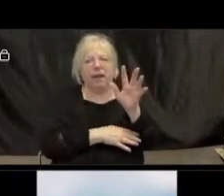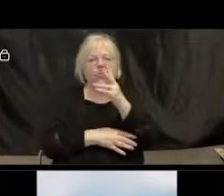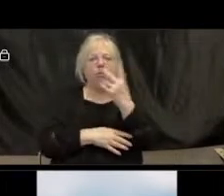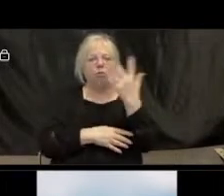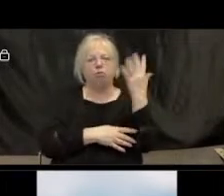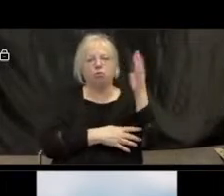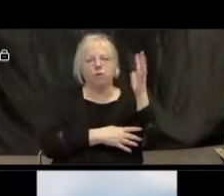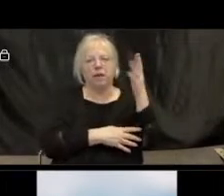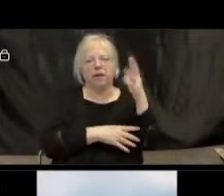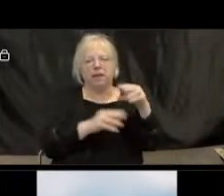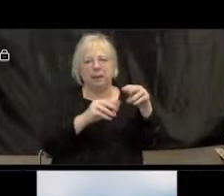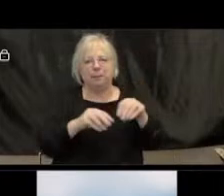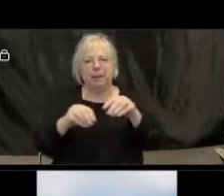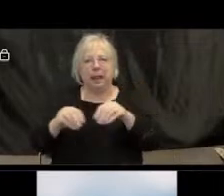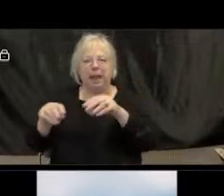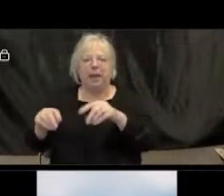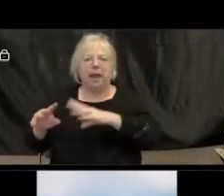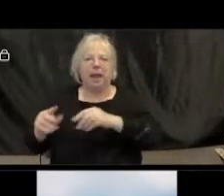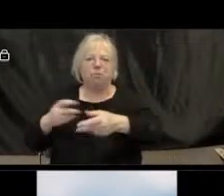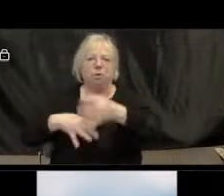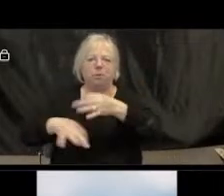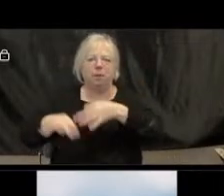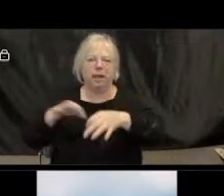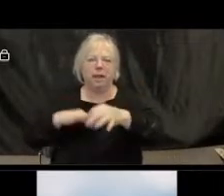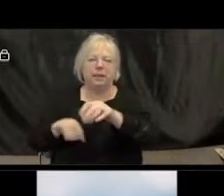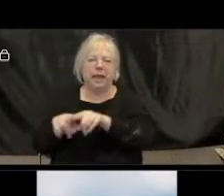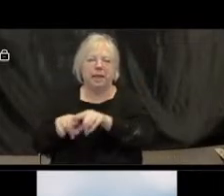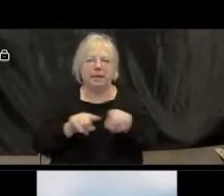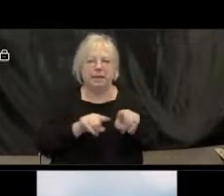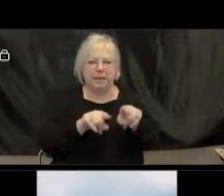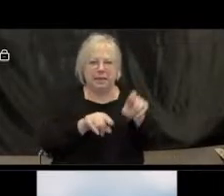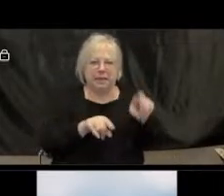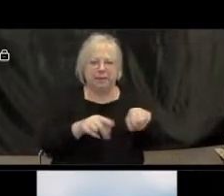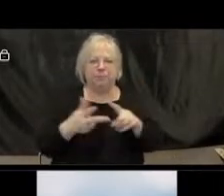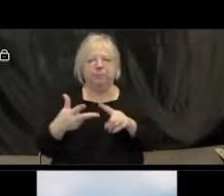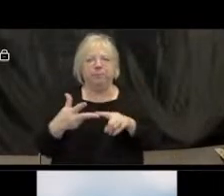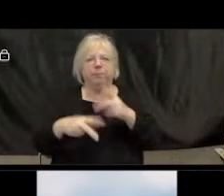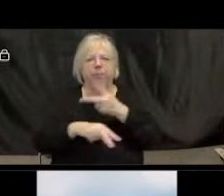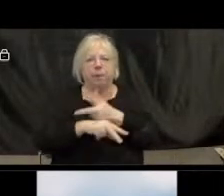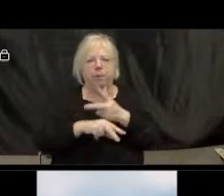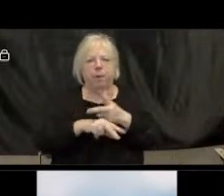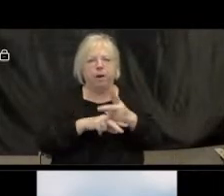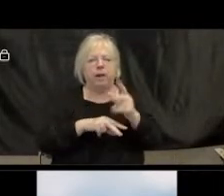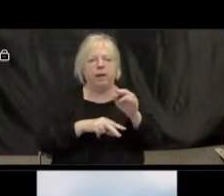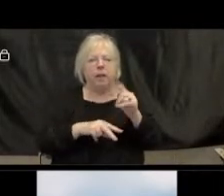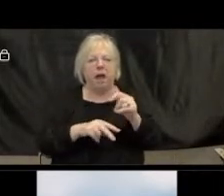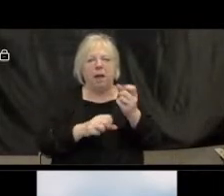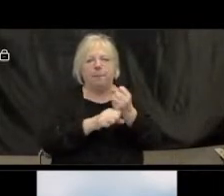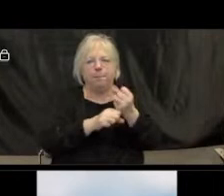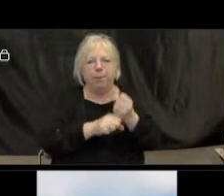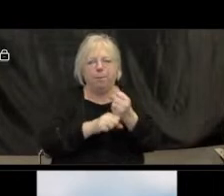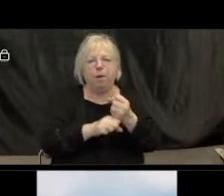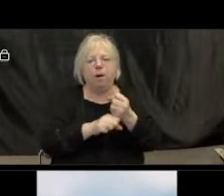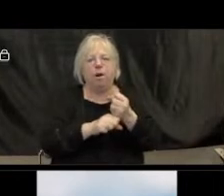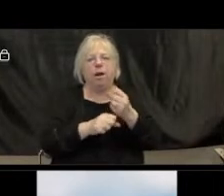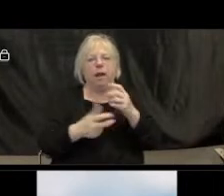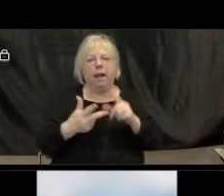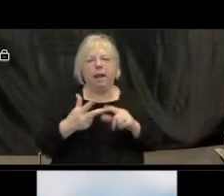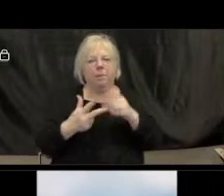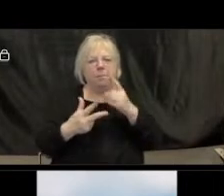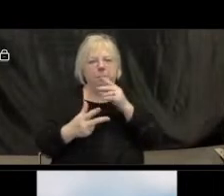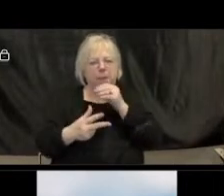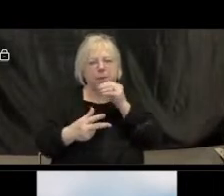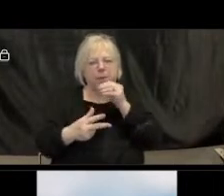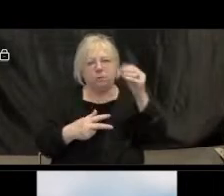planted, maintained, and replaced as needed. Number three, parking lot lighting, ball field lighting, and public address systems